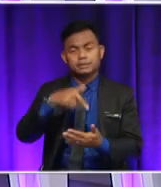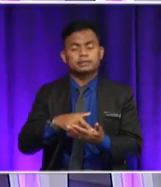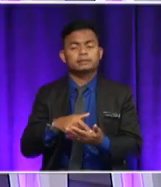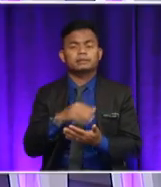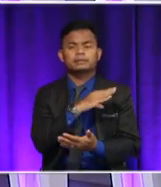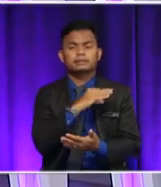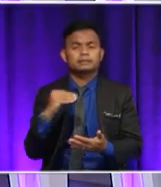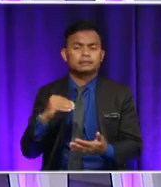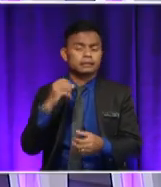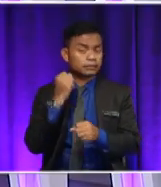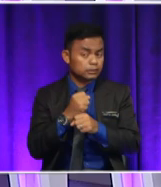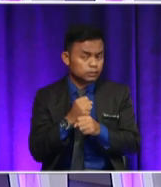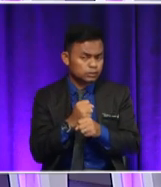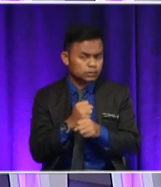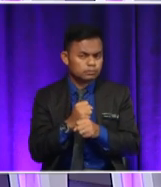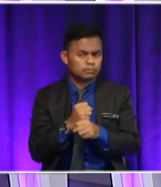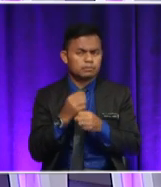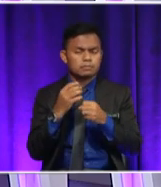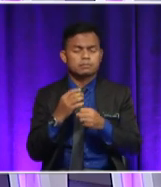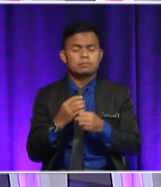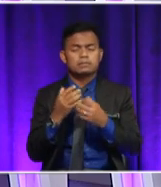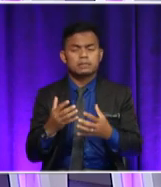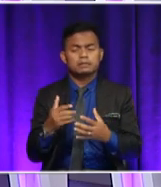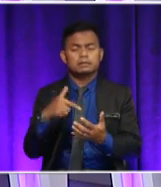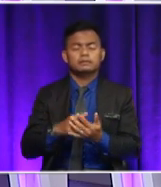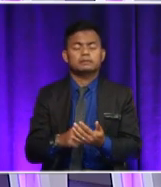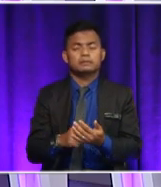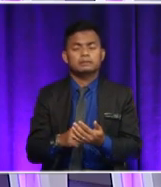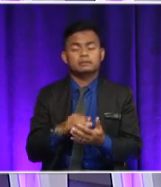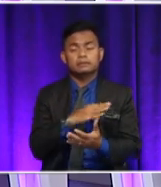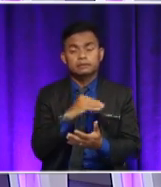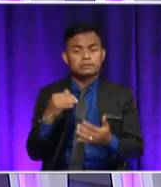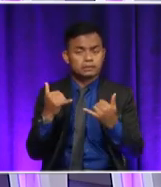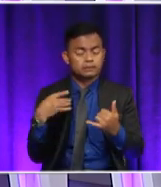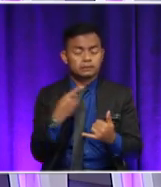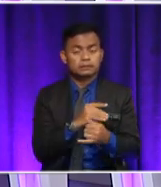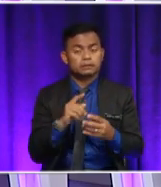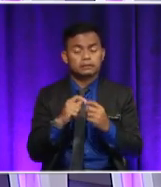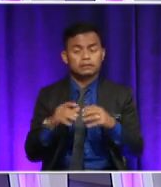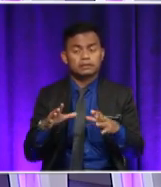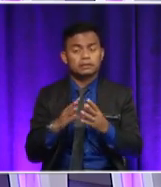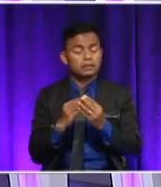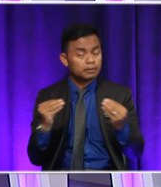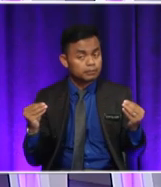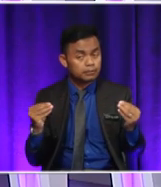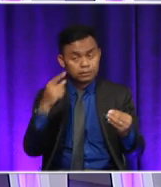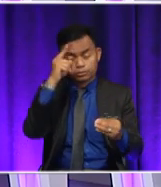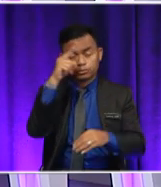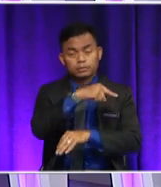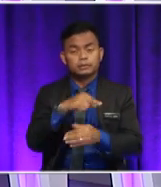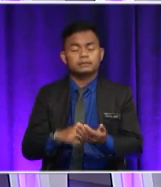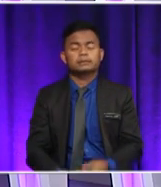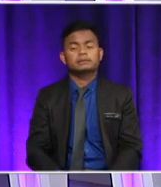and definitely work harder. Definitely work harder, definitely. Work smarter. And with that, we have come to the end of our session today. And I would like to